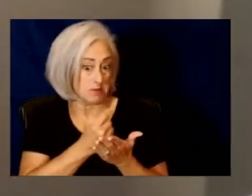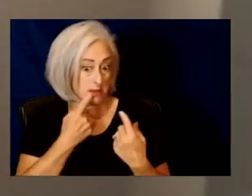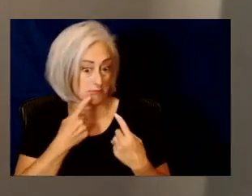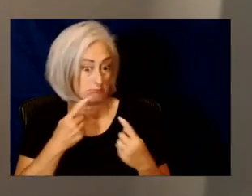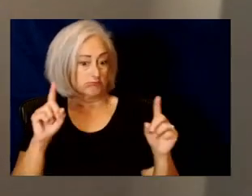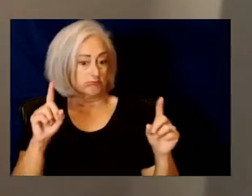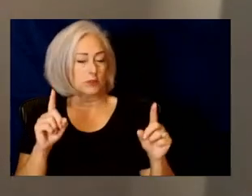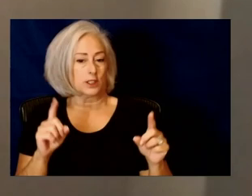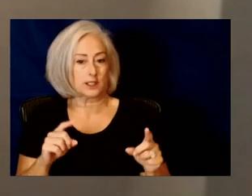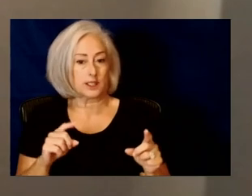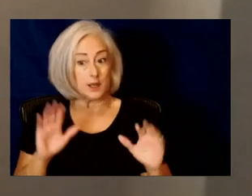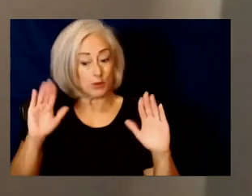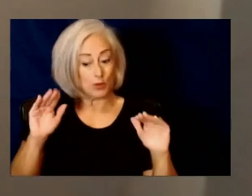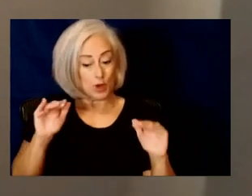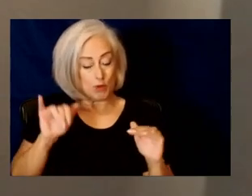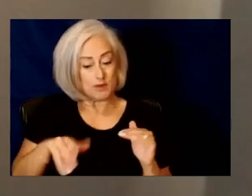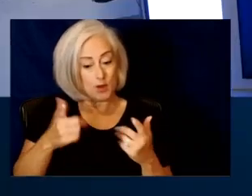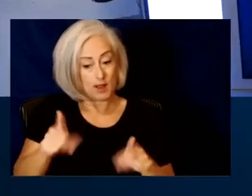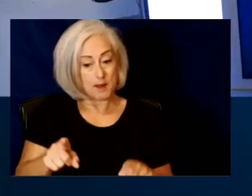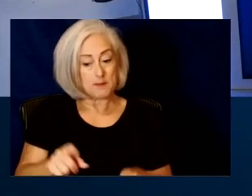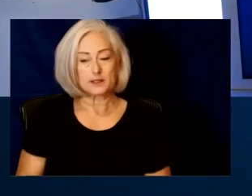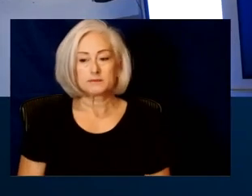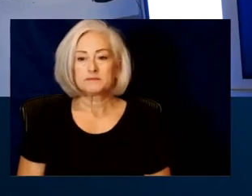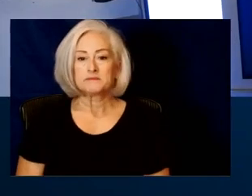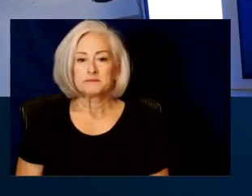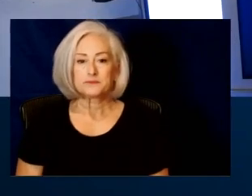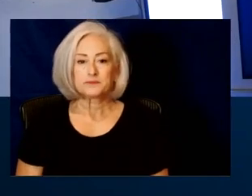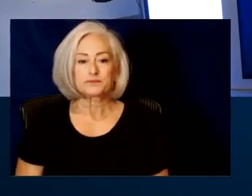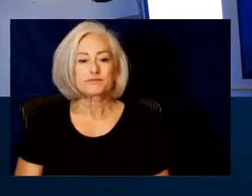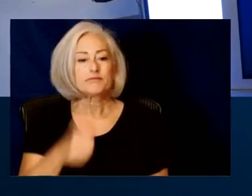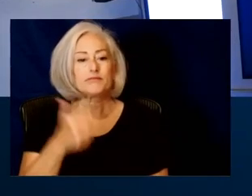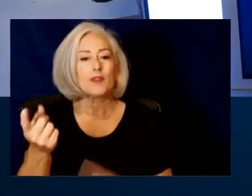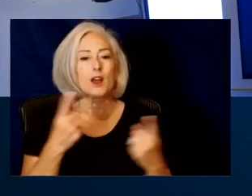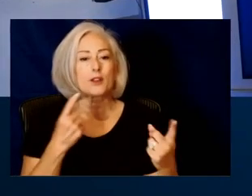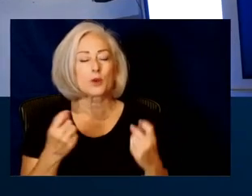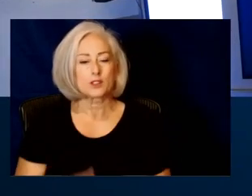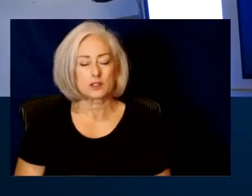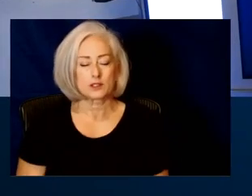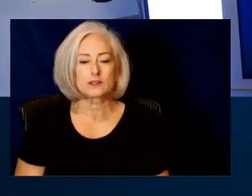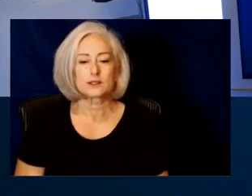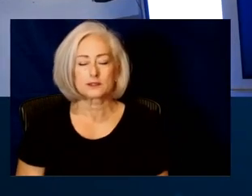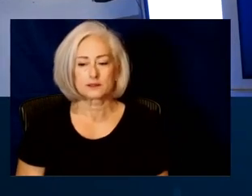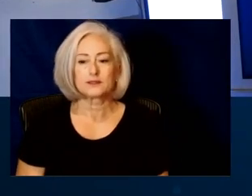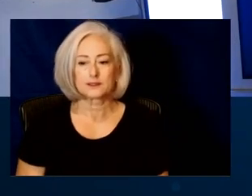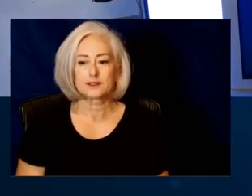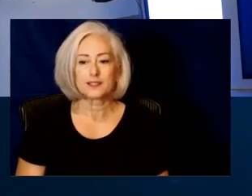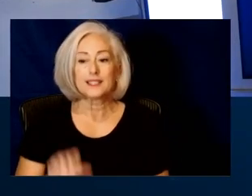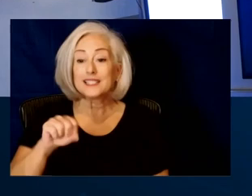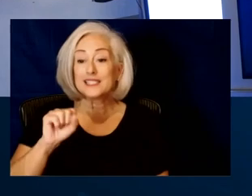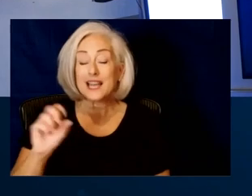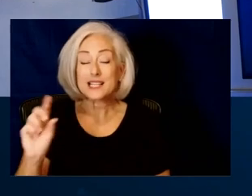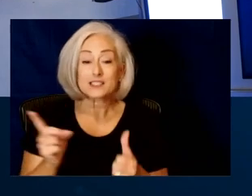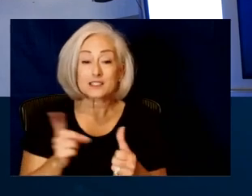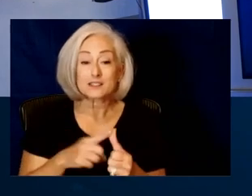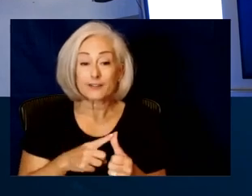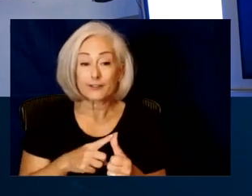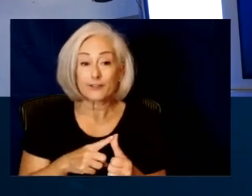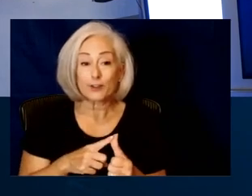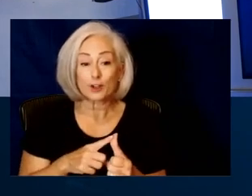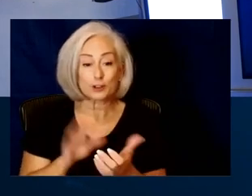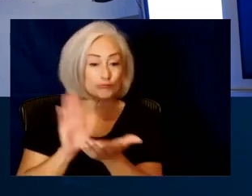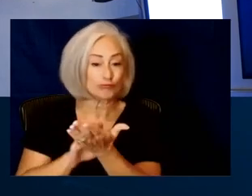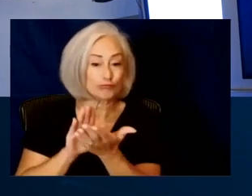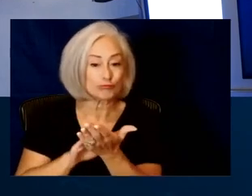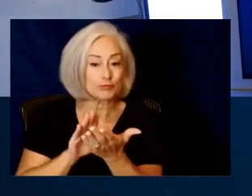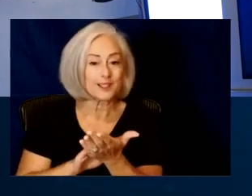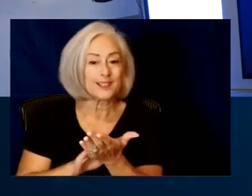should. Jill, other questions? Yeah, first though, I want to give a shout out to our really amazing web team.